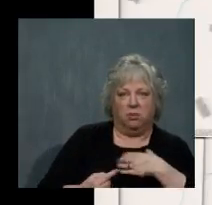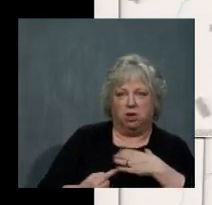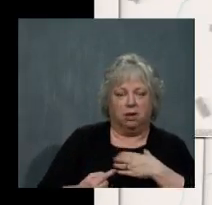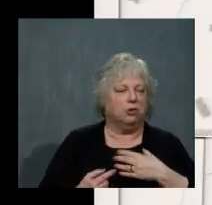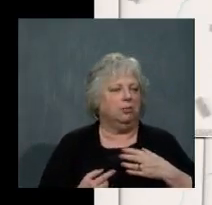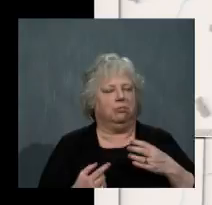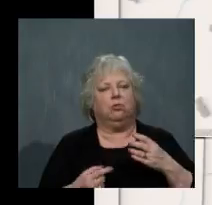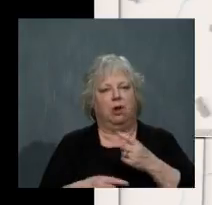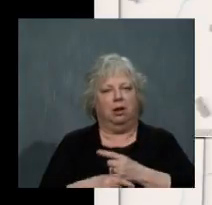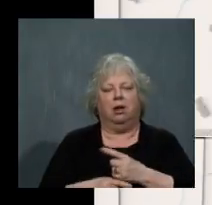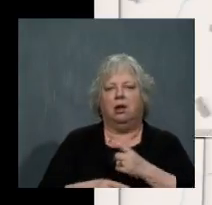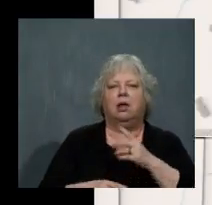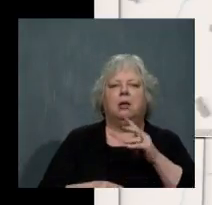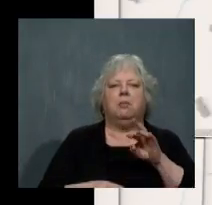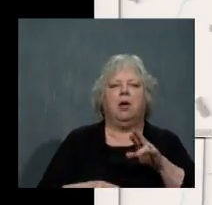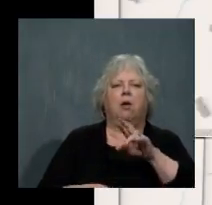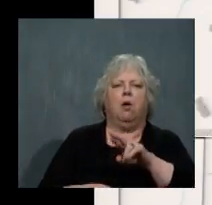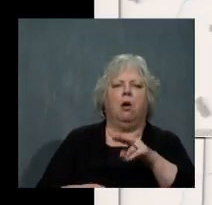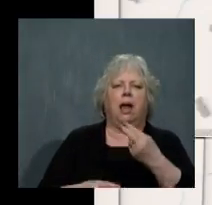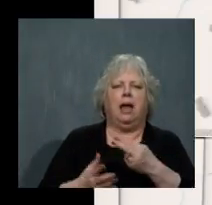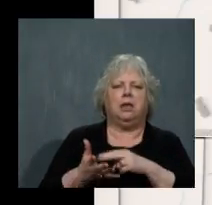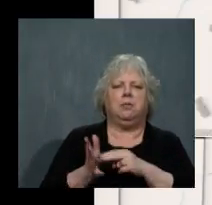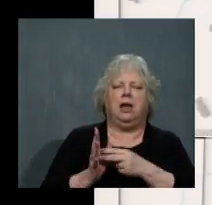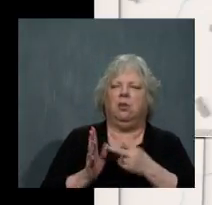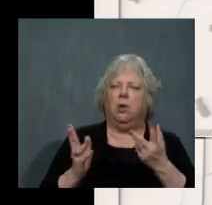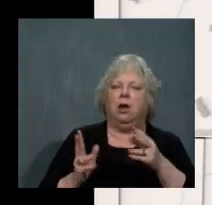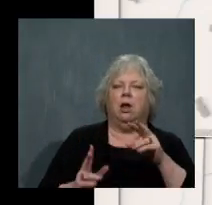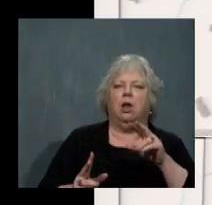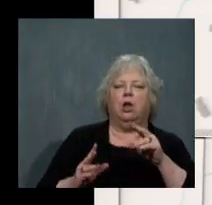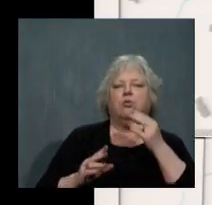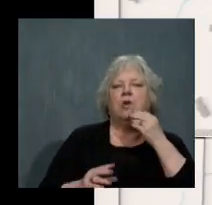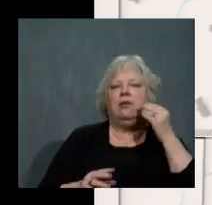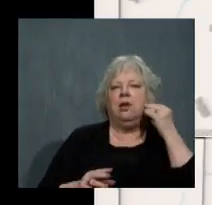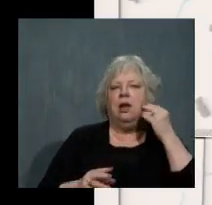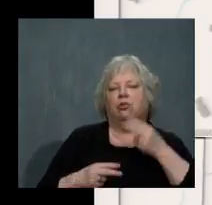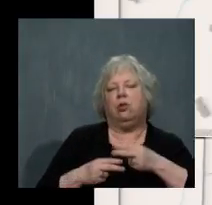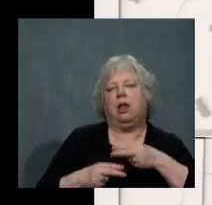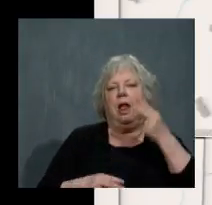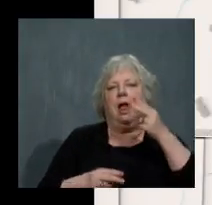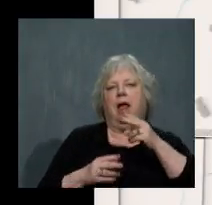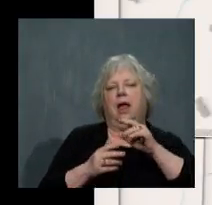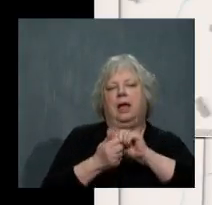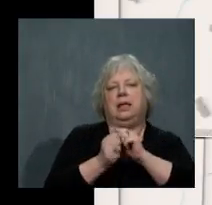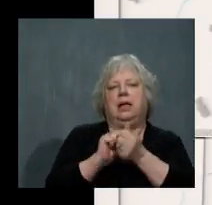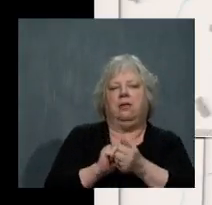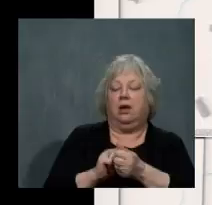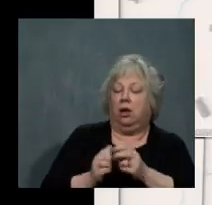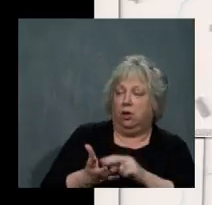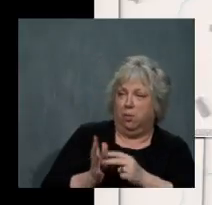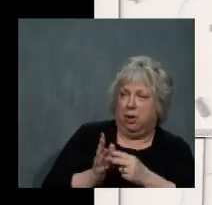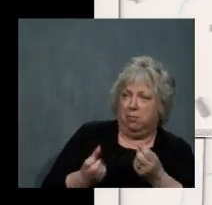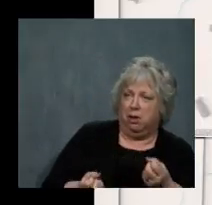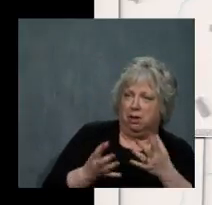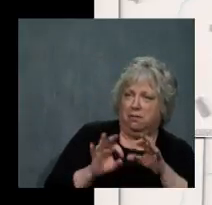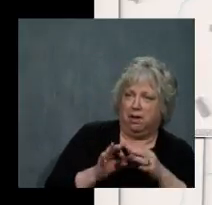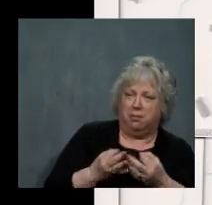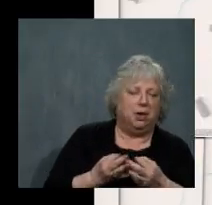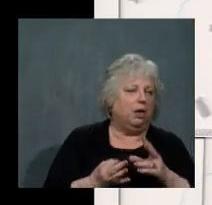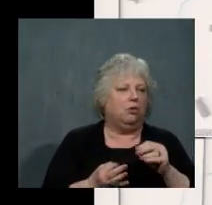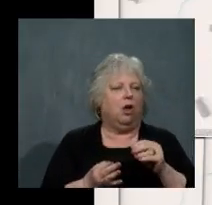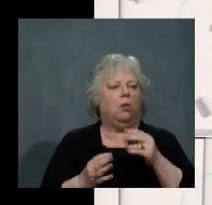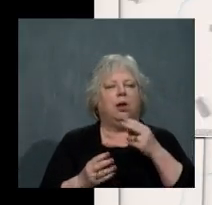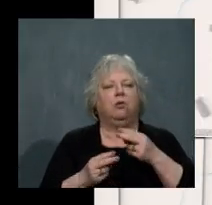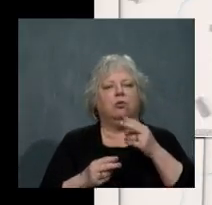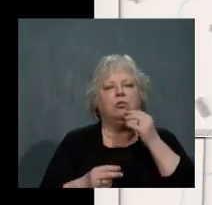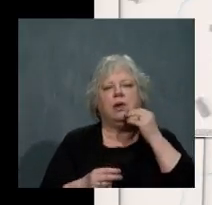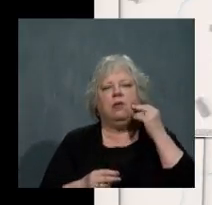Is the RH for residential High density. high density? That's correct. So you're looking at multifamily, is that? No, it's